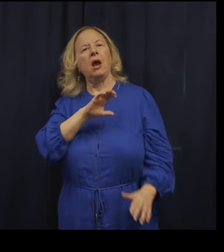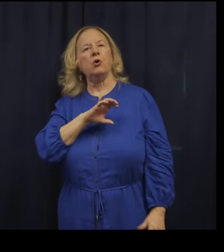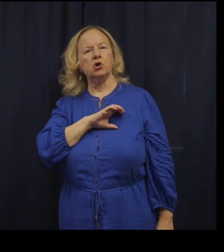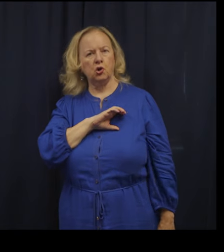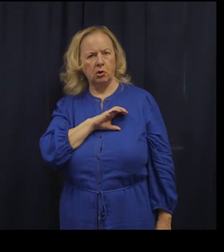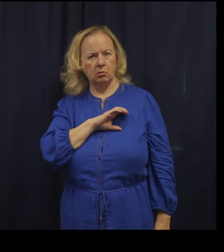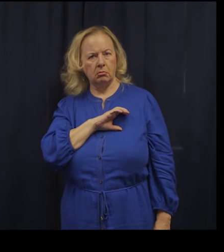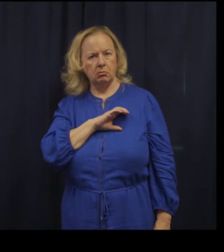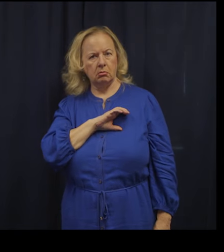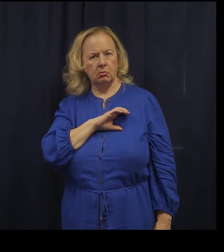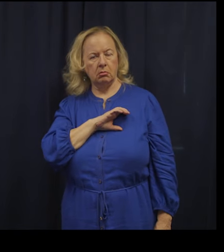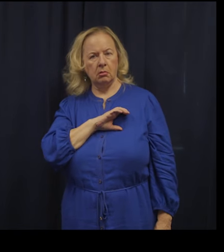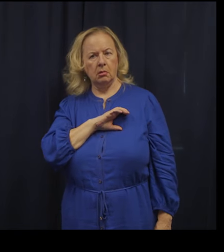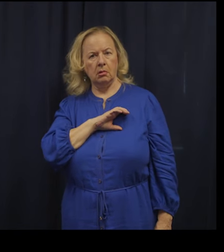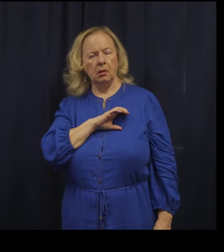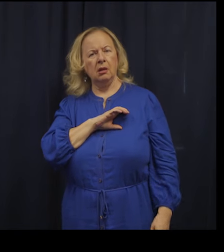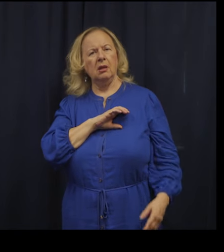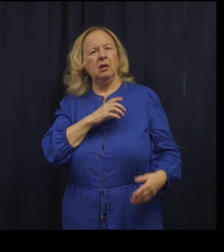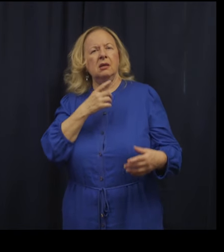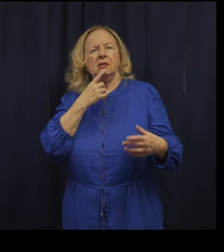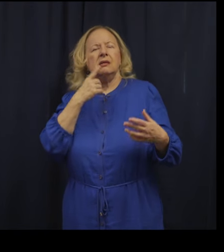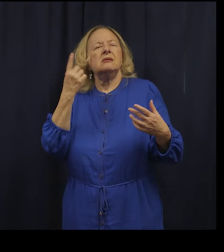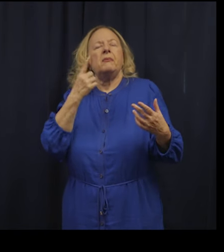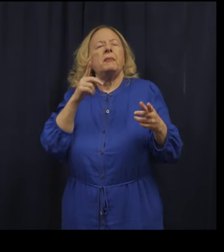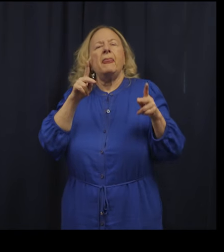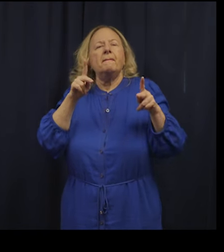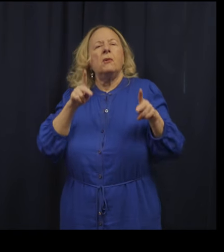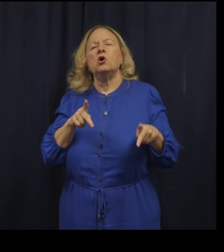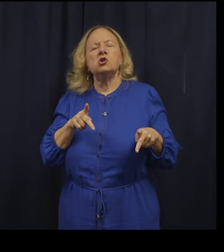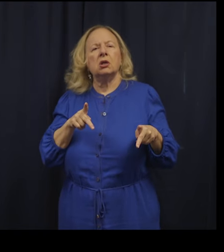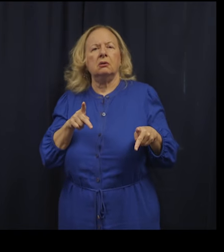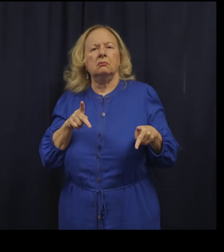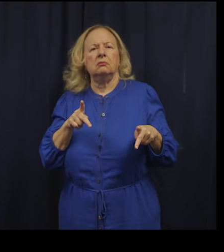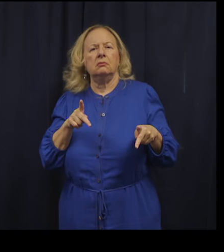character. It tells us about the person.